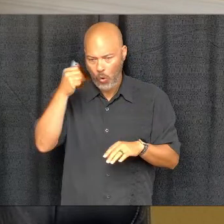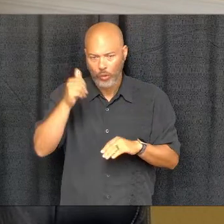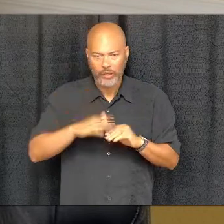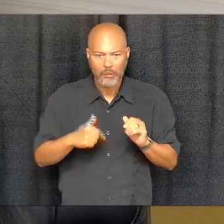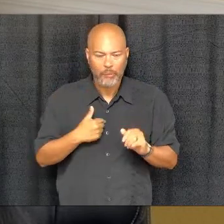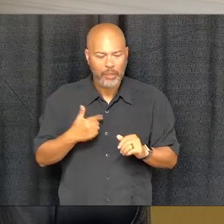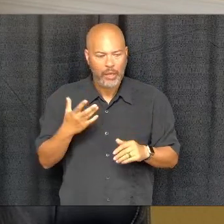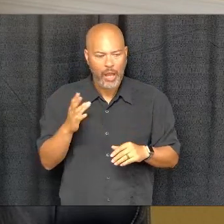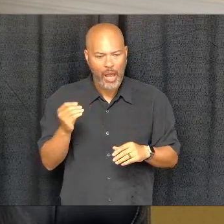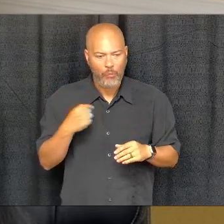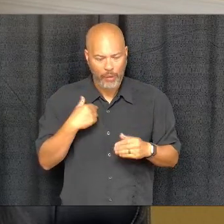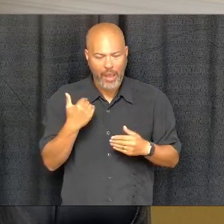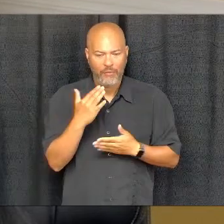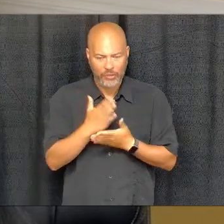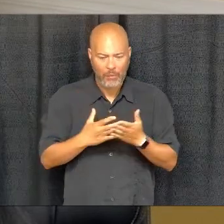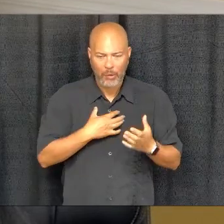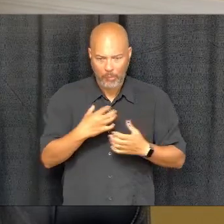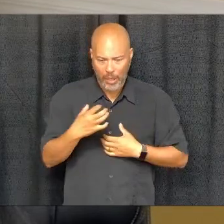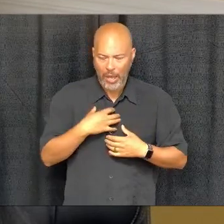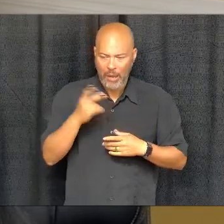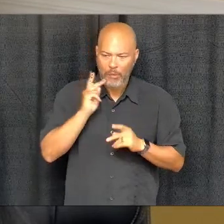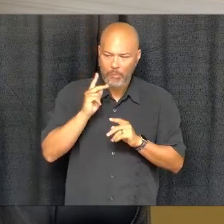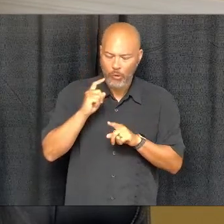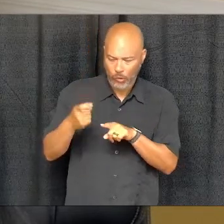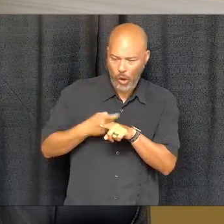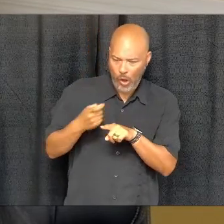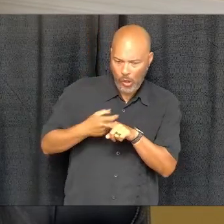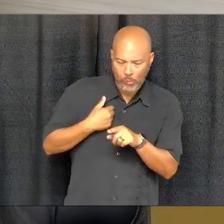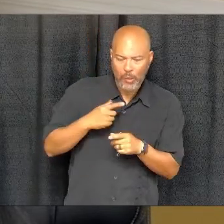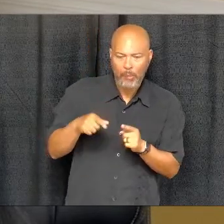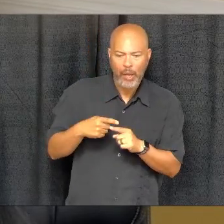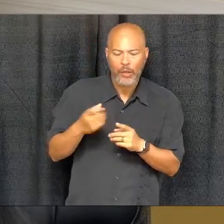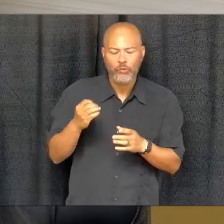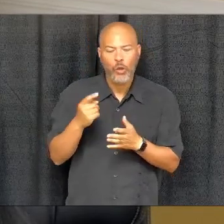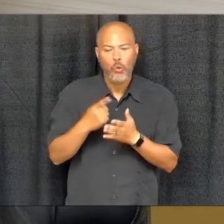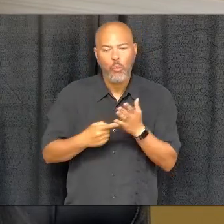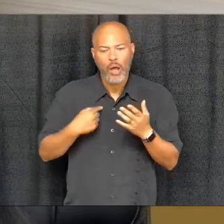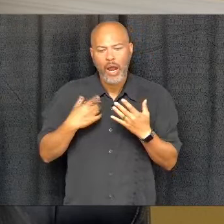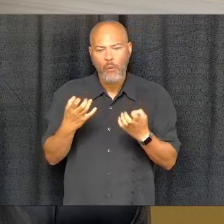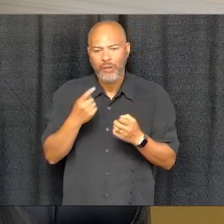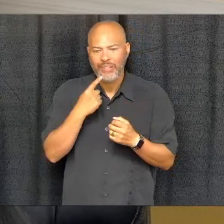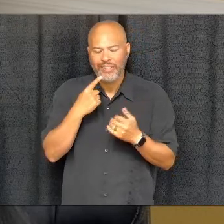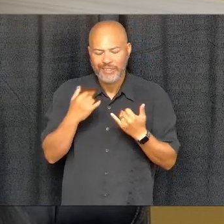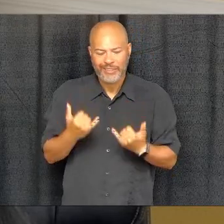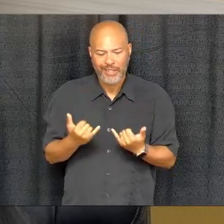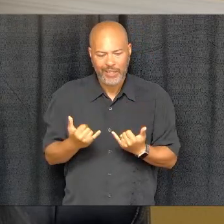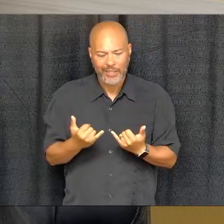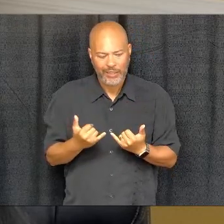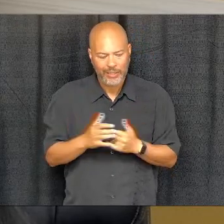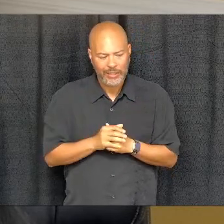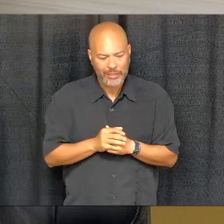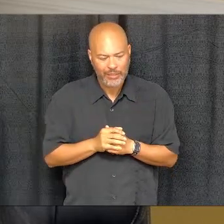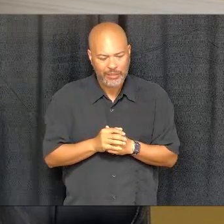And we have some complaints that I get all the time. And so what I'm trying to say today,